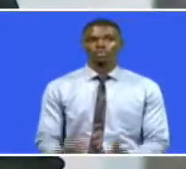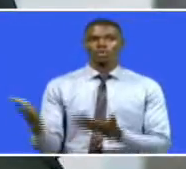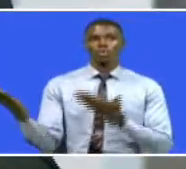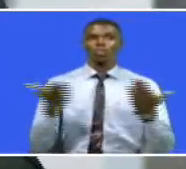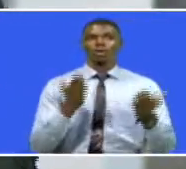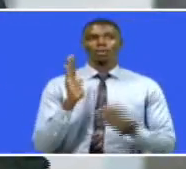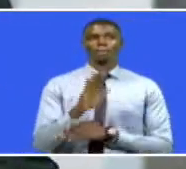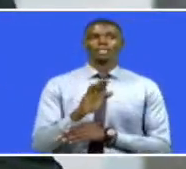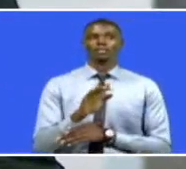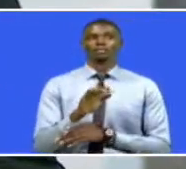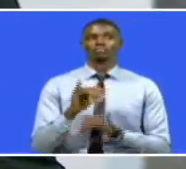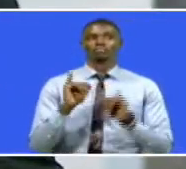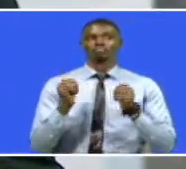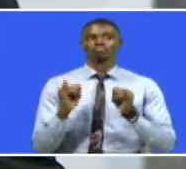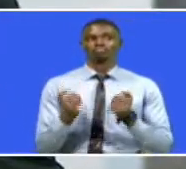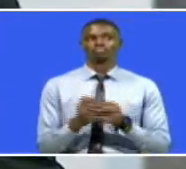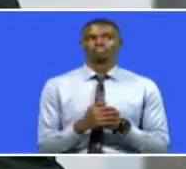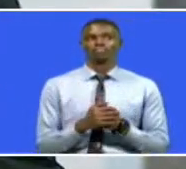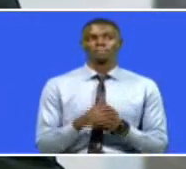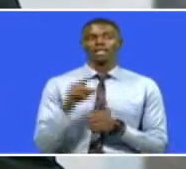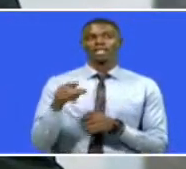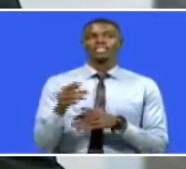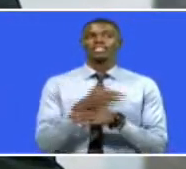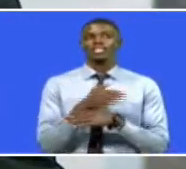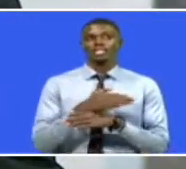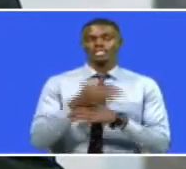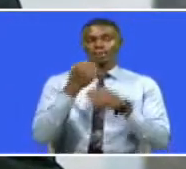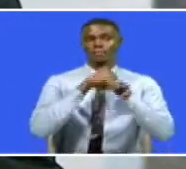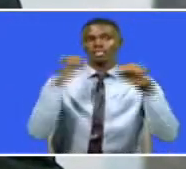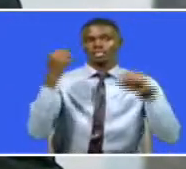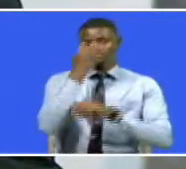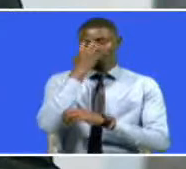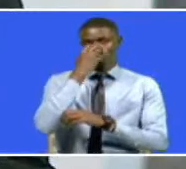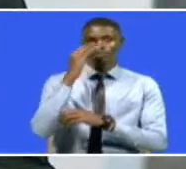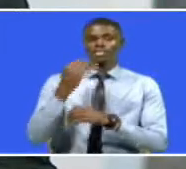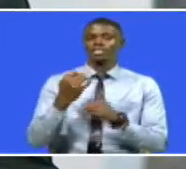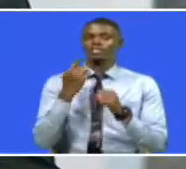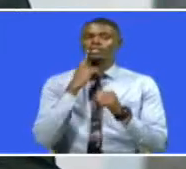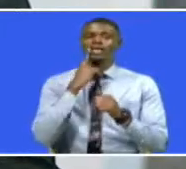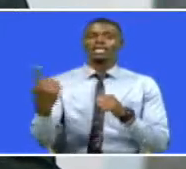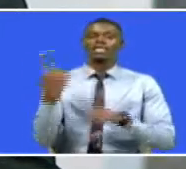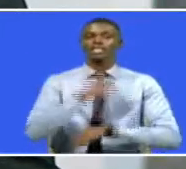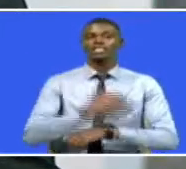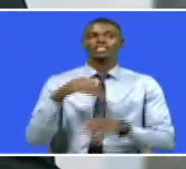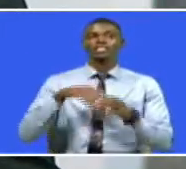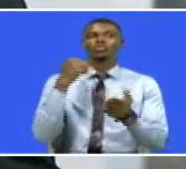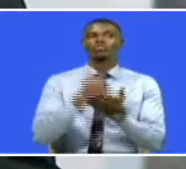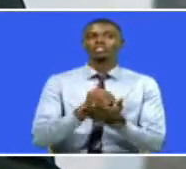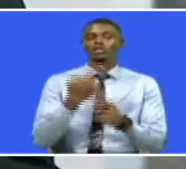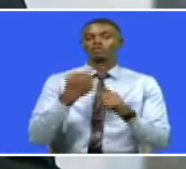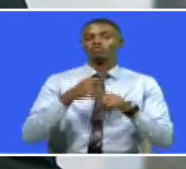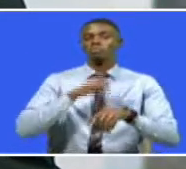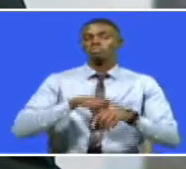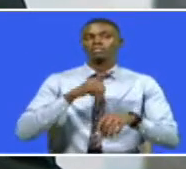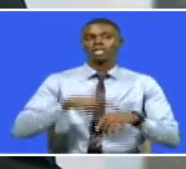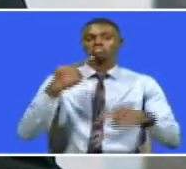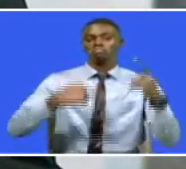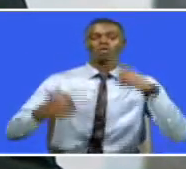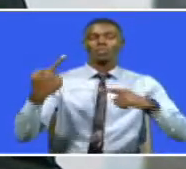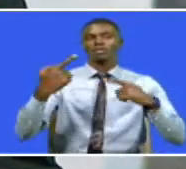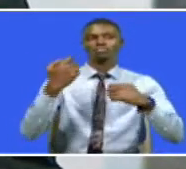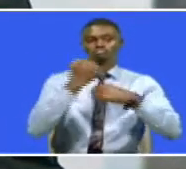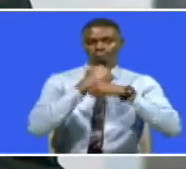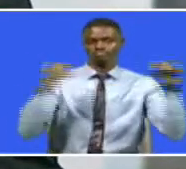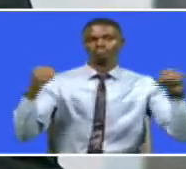Welcome back. This is Newsline. Now, this Thursday, President William Ruto will mark 100 days in office since he took office as President